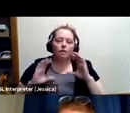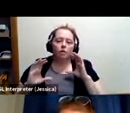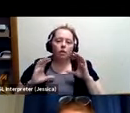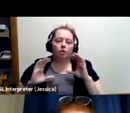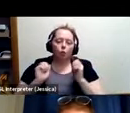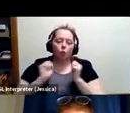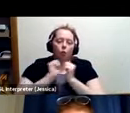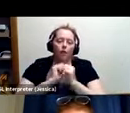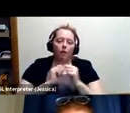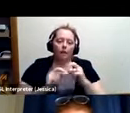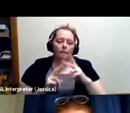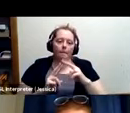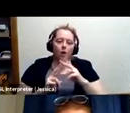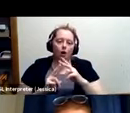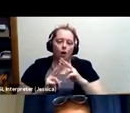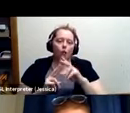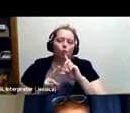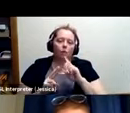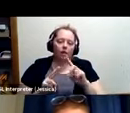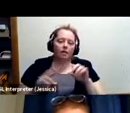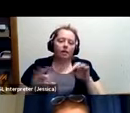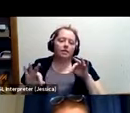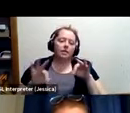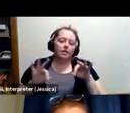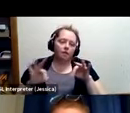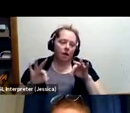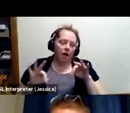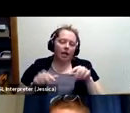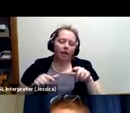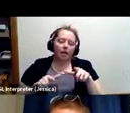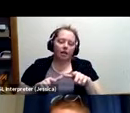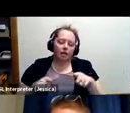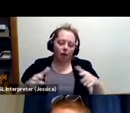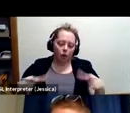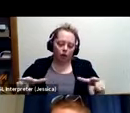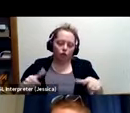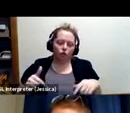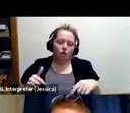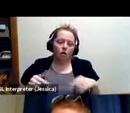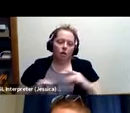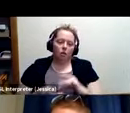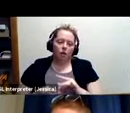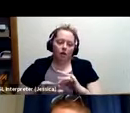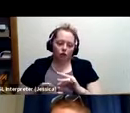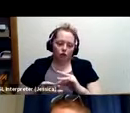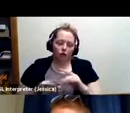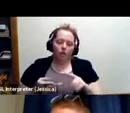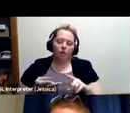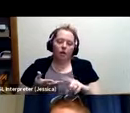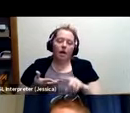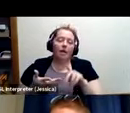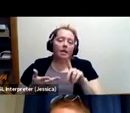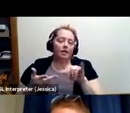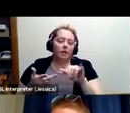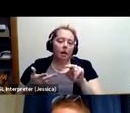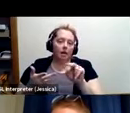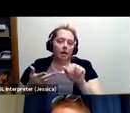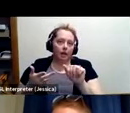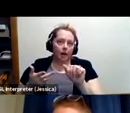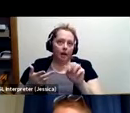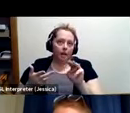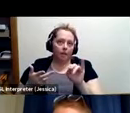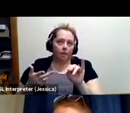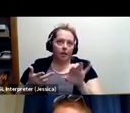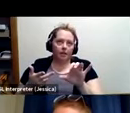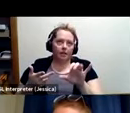defining the language, the relationship, the dynamics that you feel comfortable with. So, for example, when it comes to the sexual aspect of